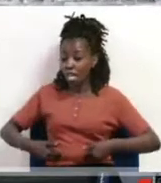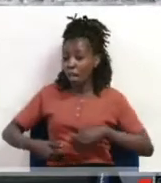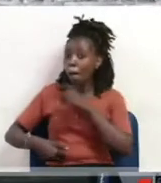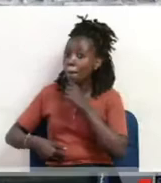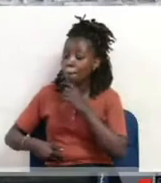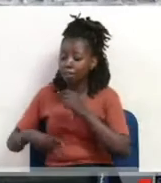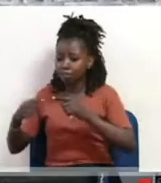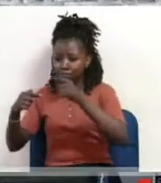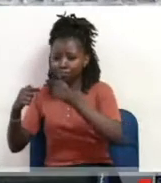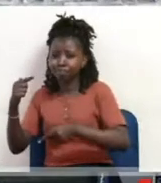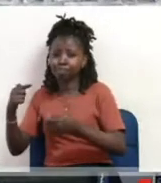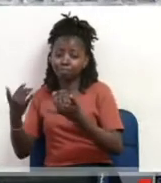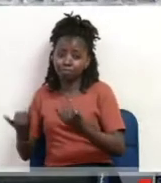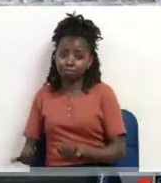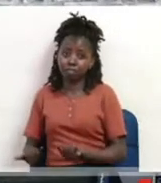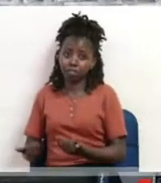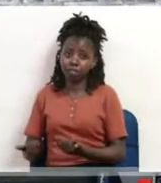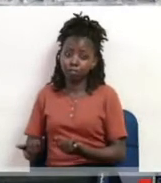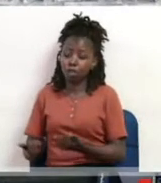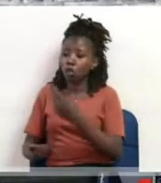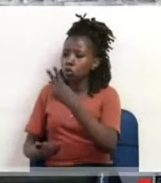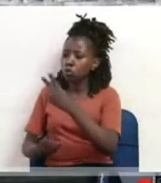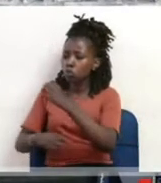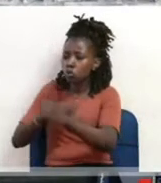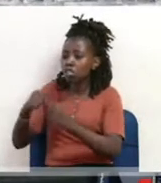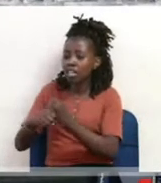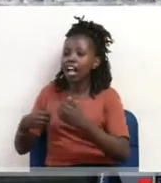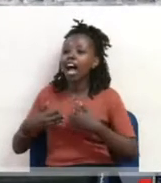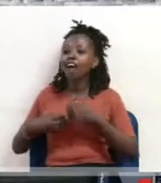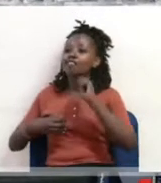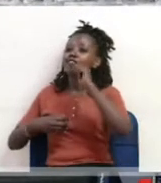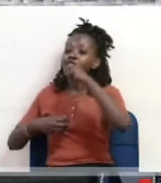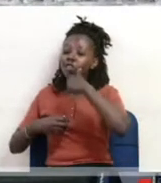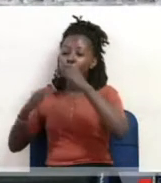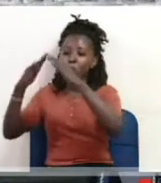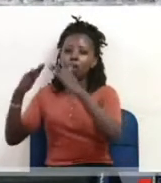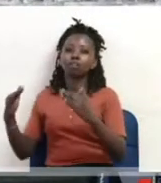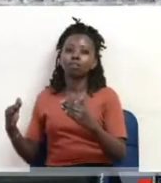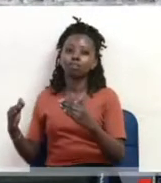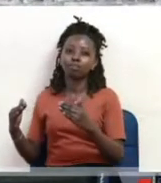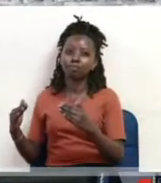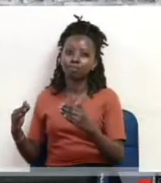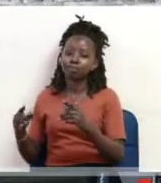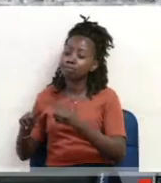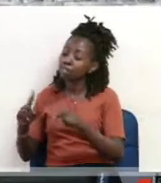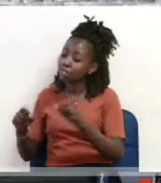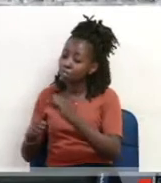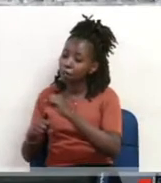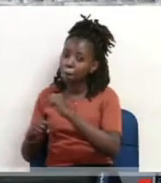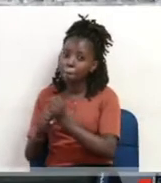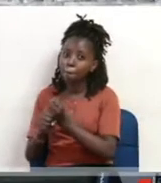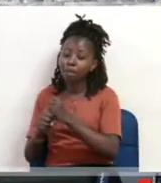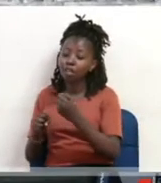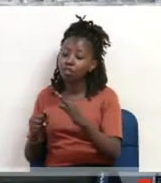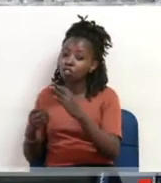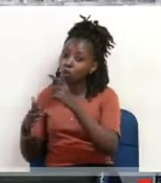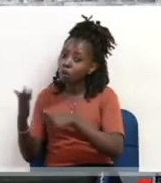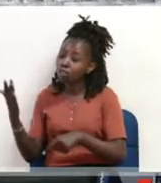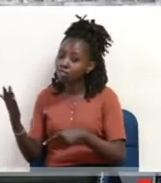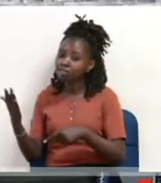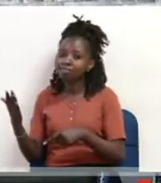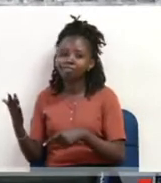today, 2 days, he has a new house. But it is made of,